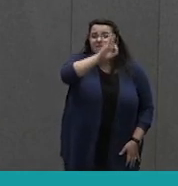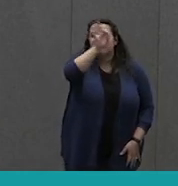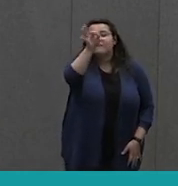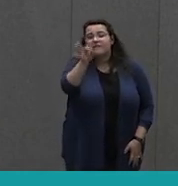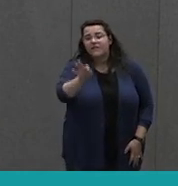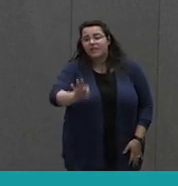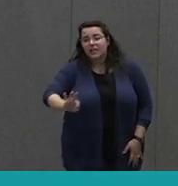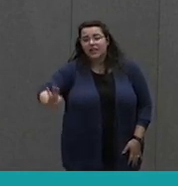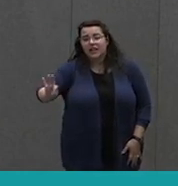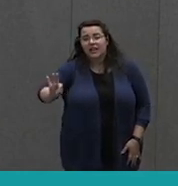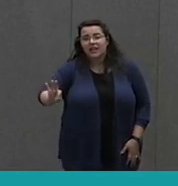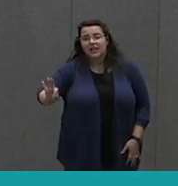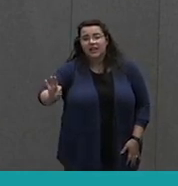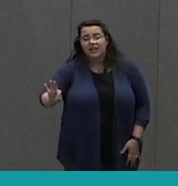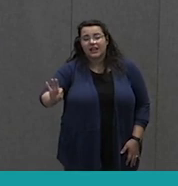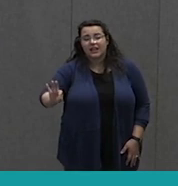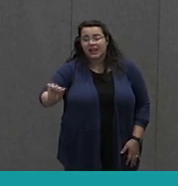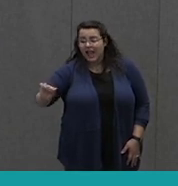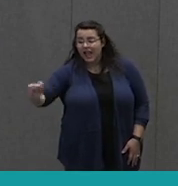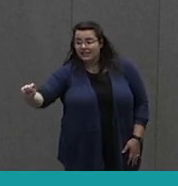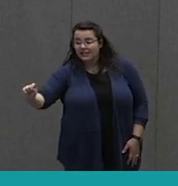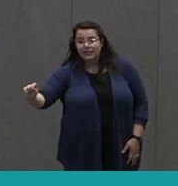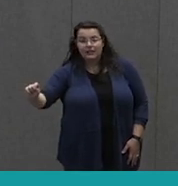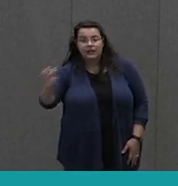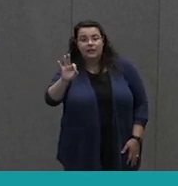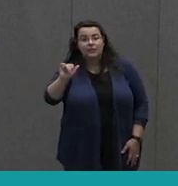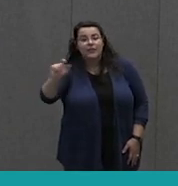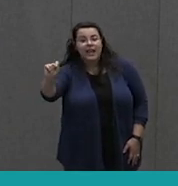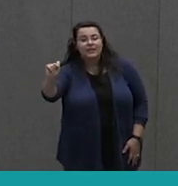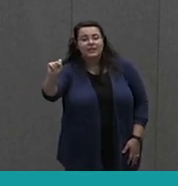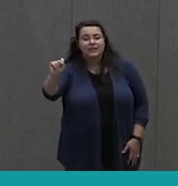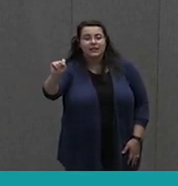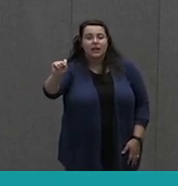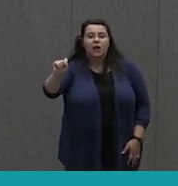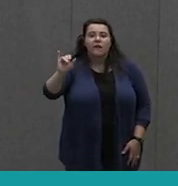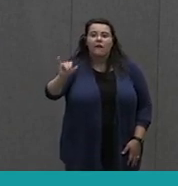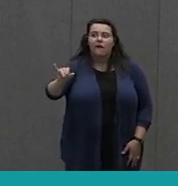you. So all the way up the ladder they climb. B.